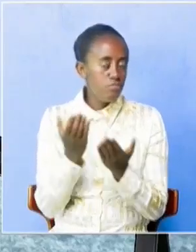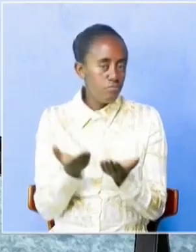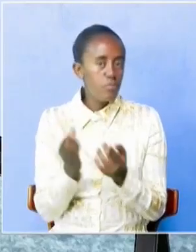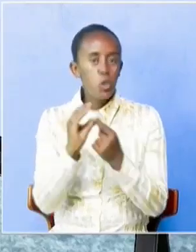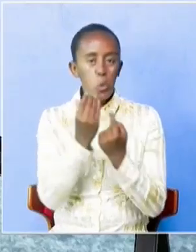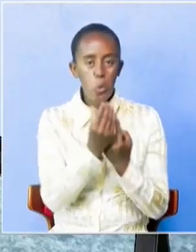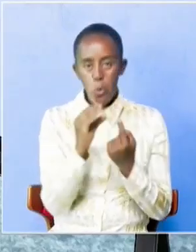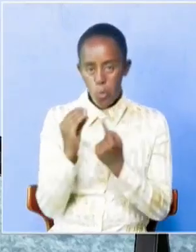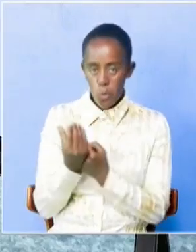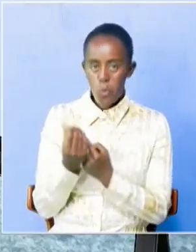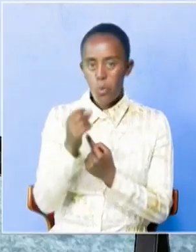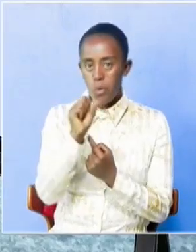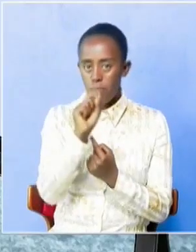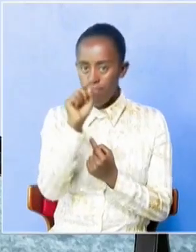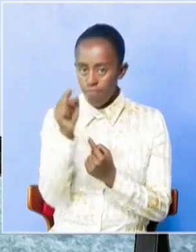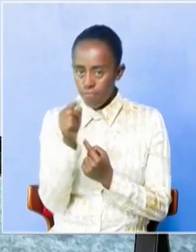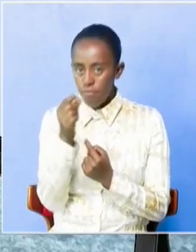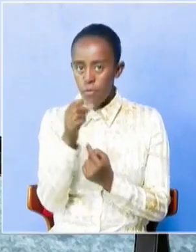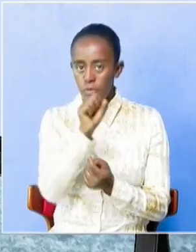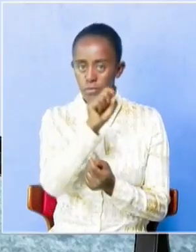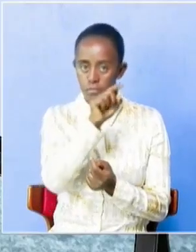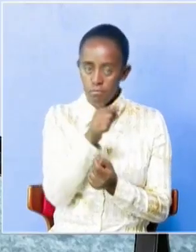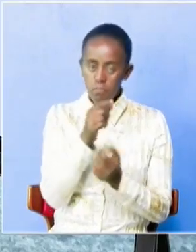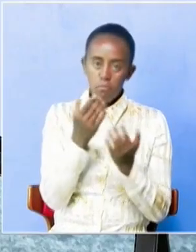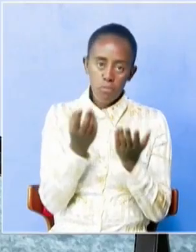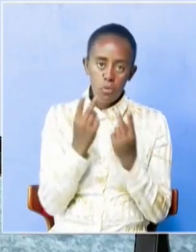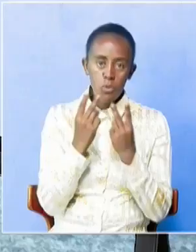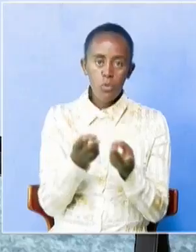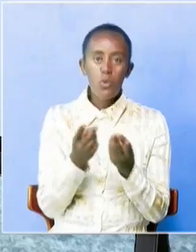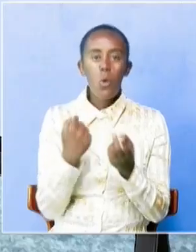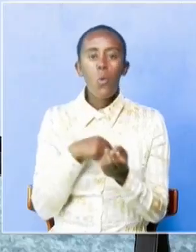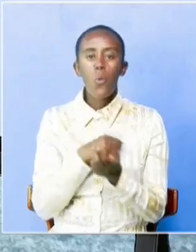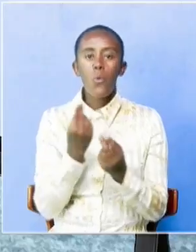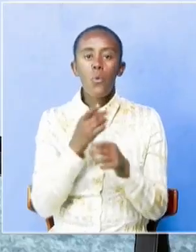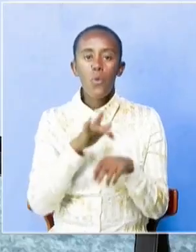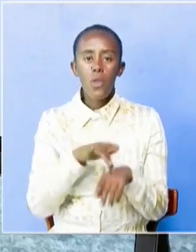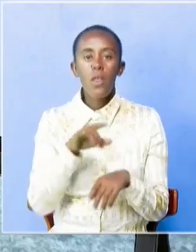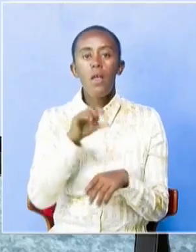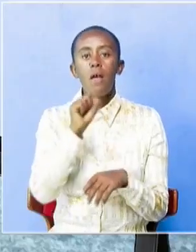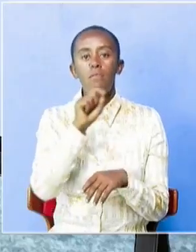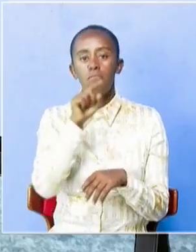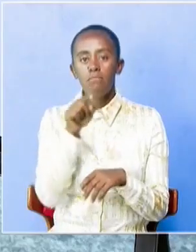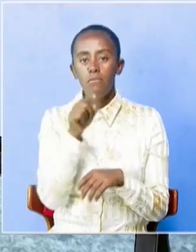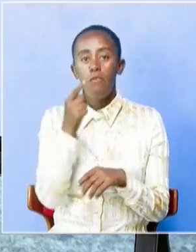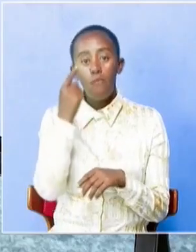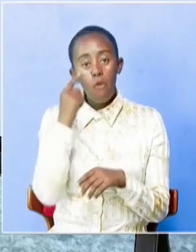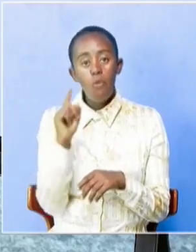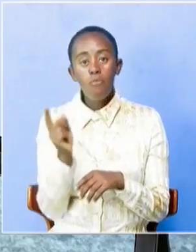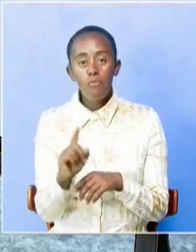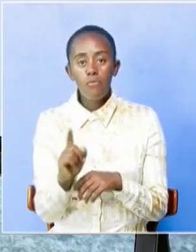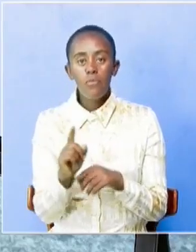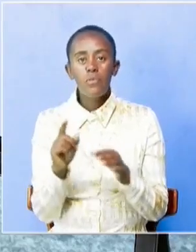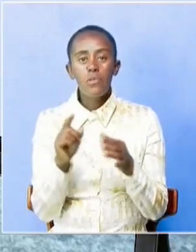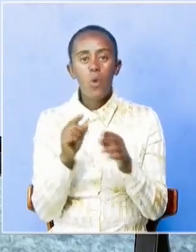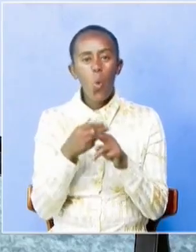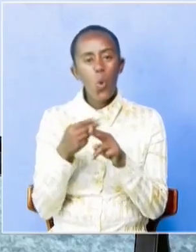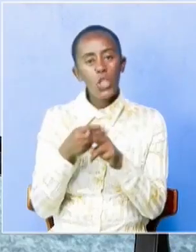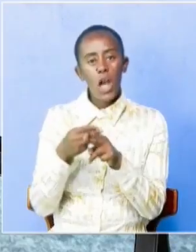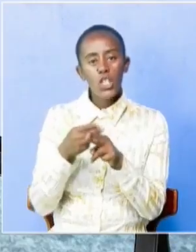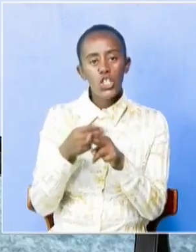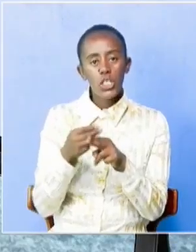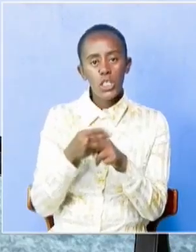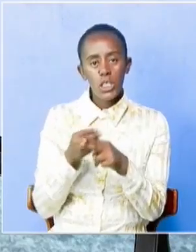the situation. And also we use an apostrophe for contractions. When we